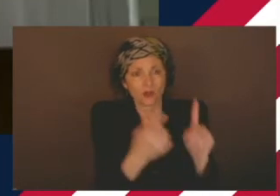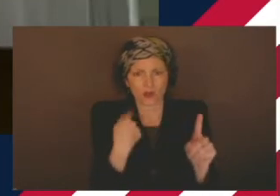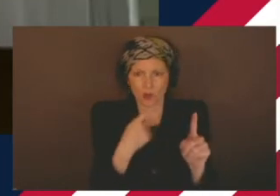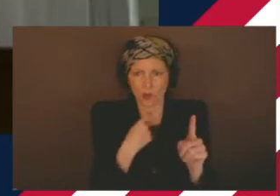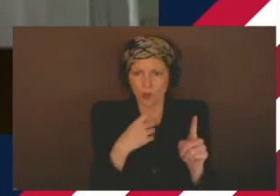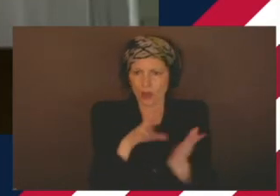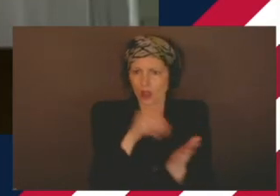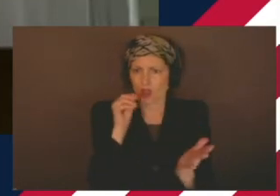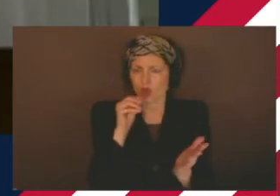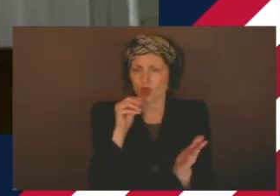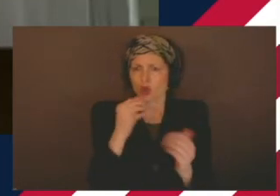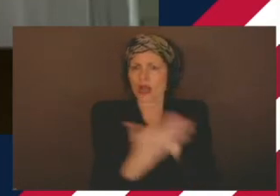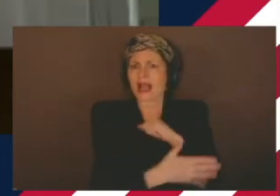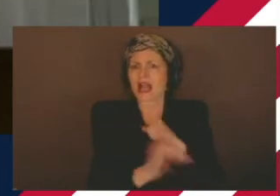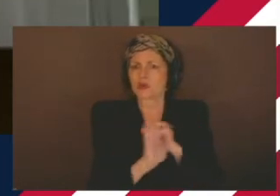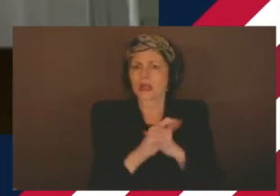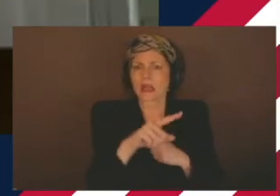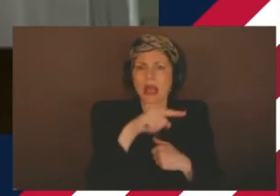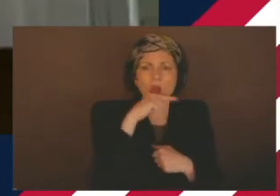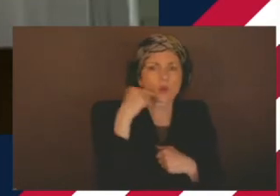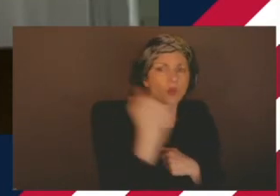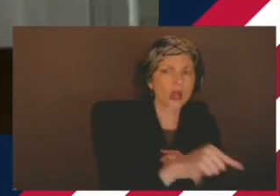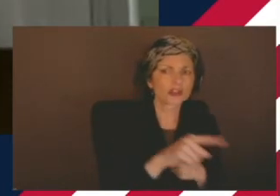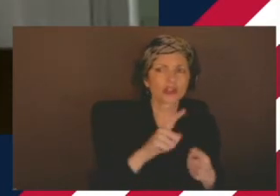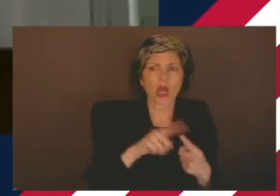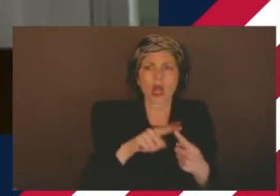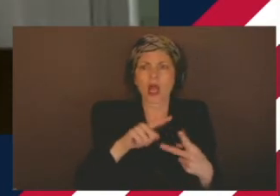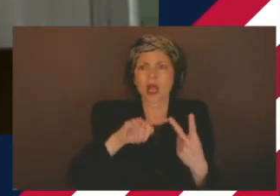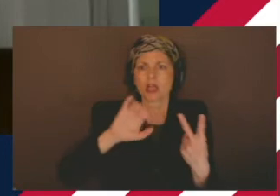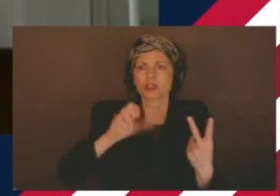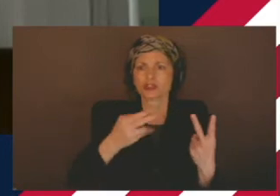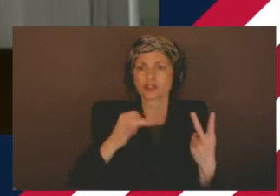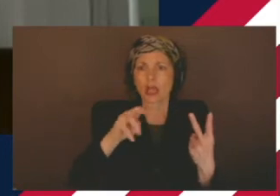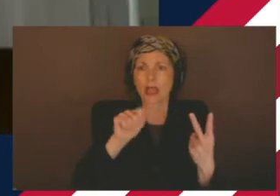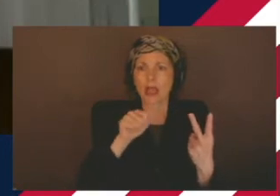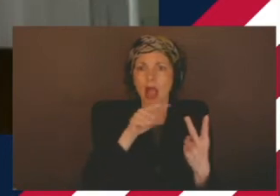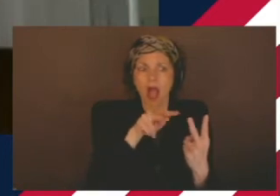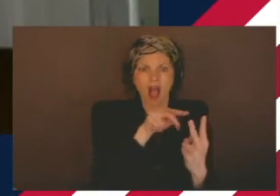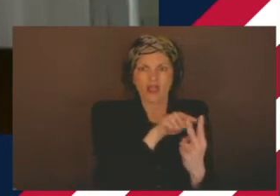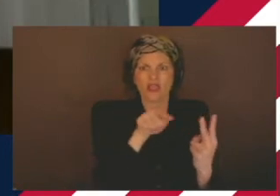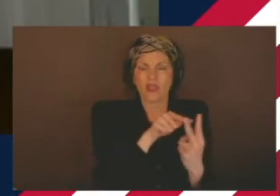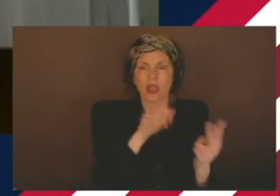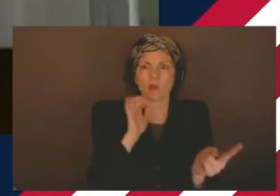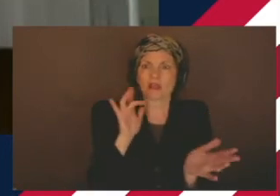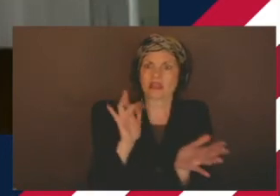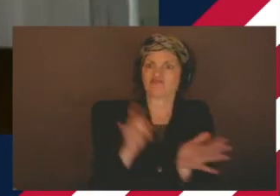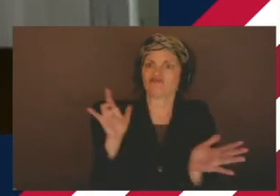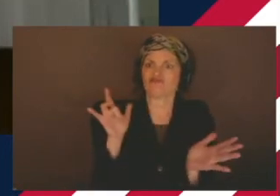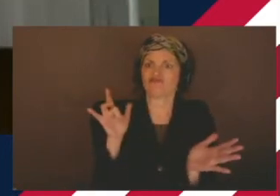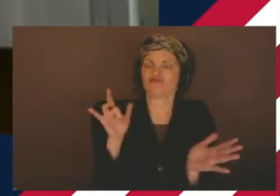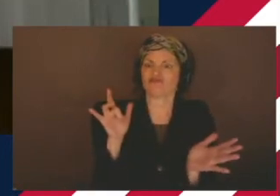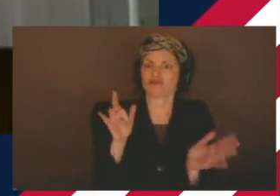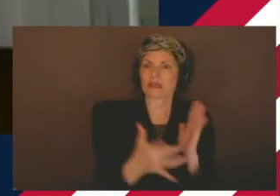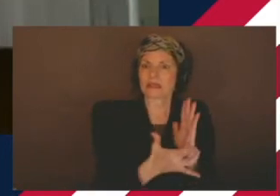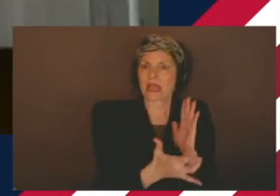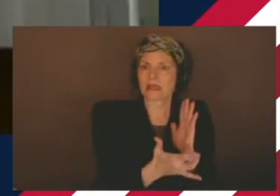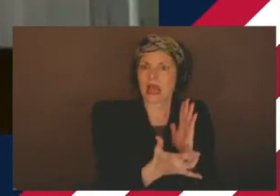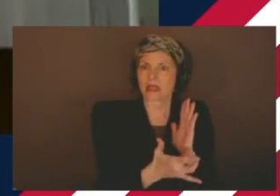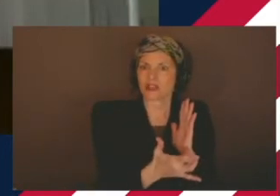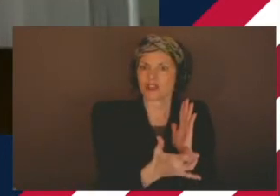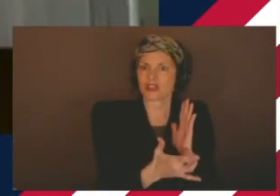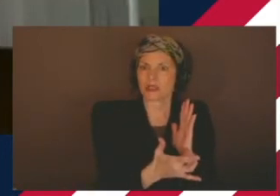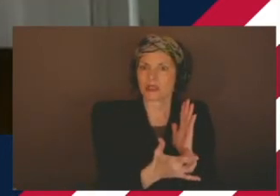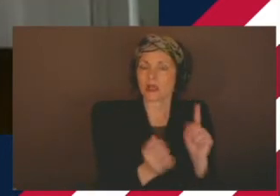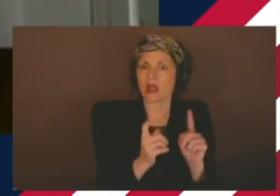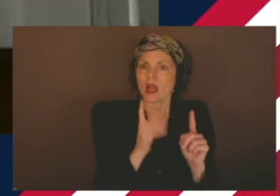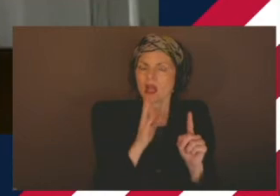and China are relying on technology to execute very sophisticated disinformation campaigns.